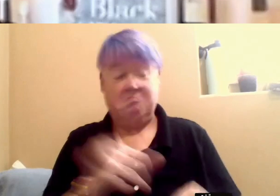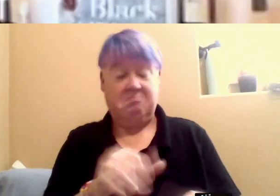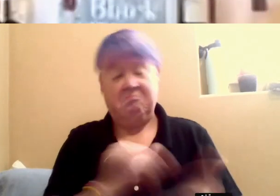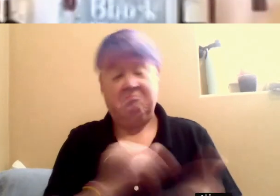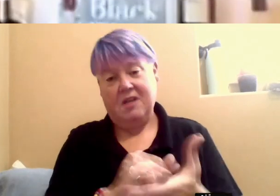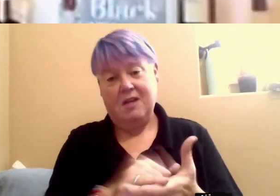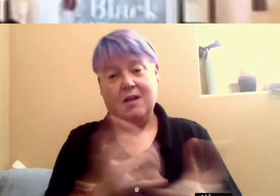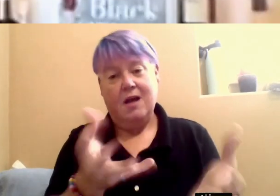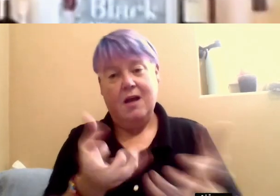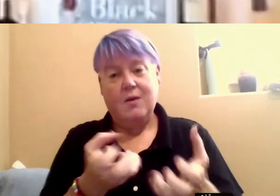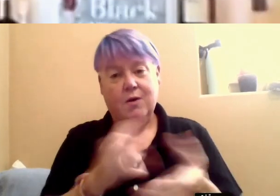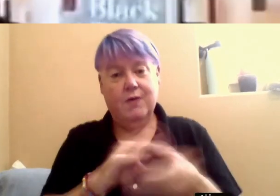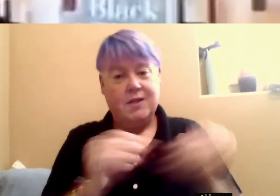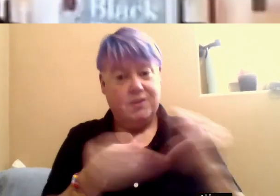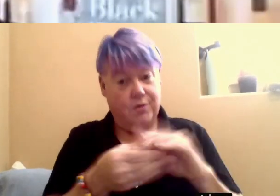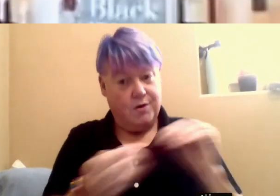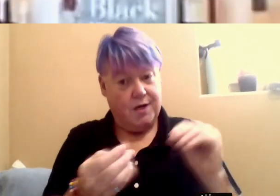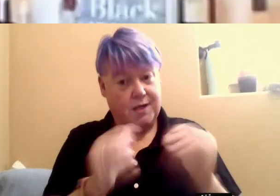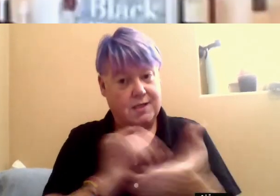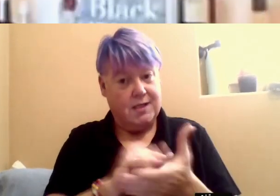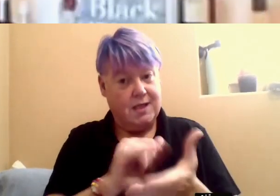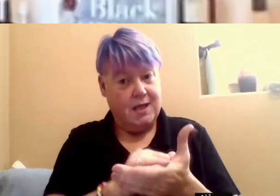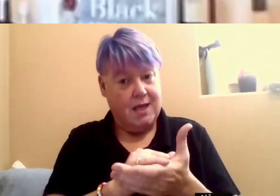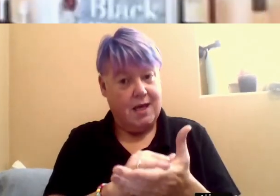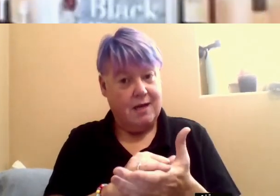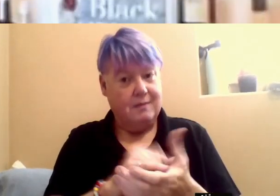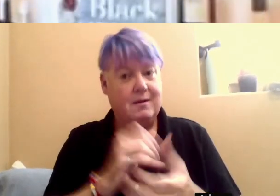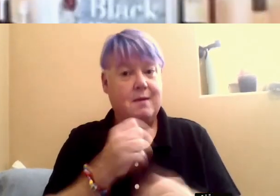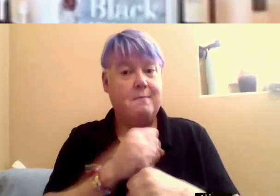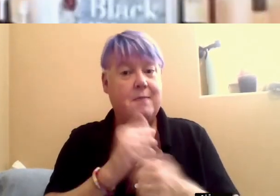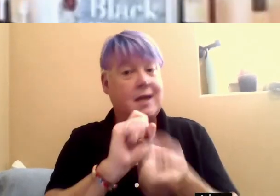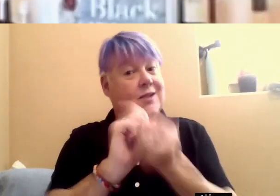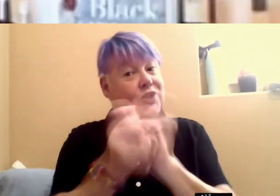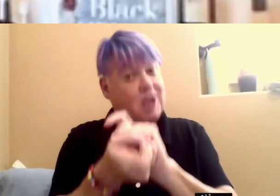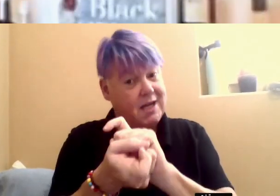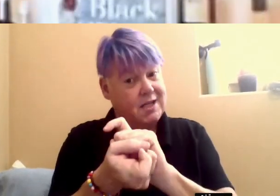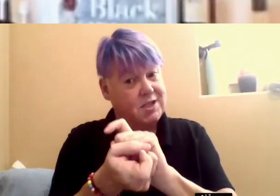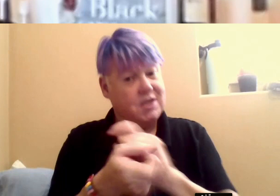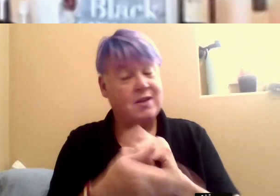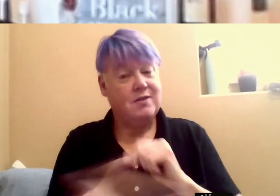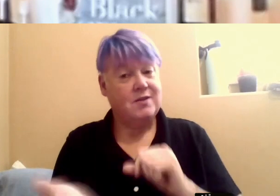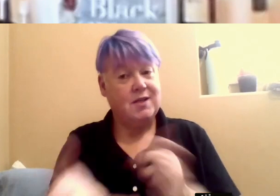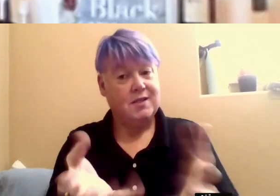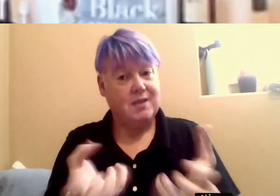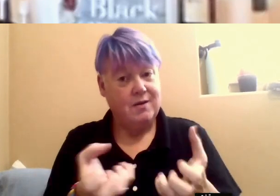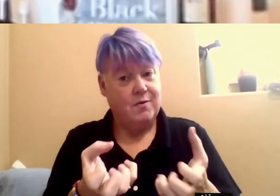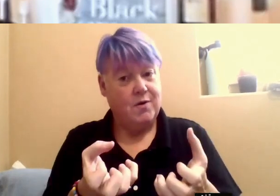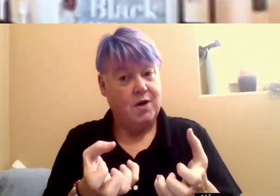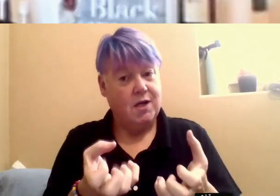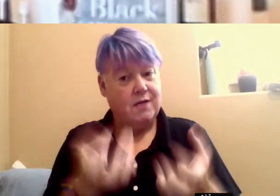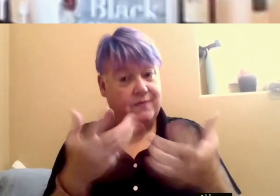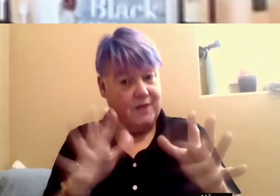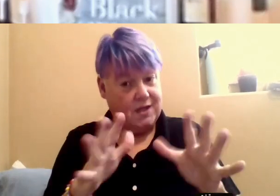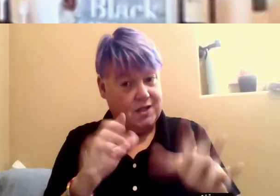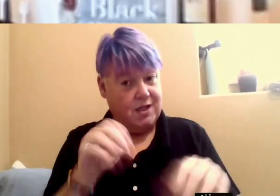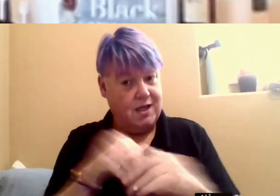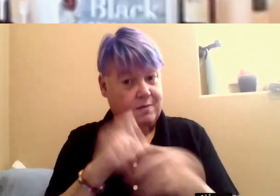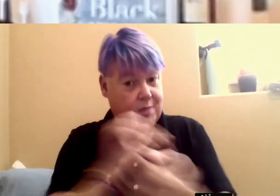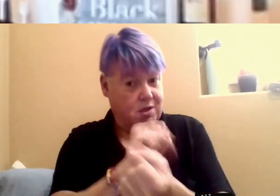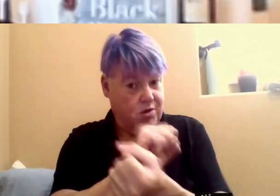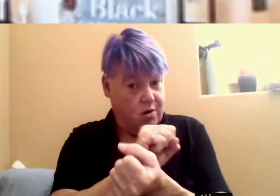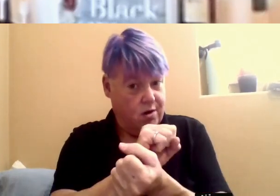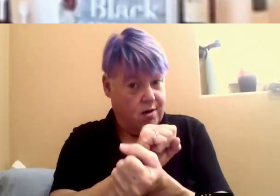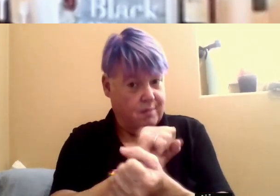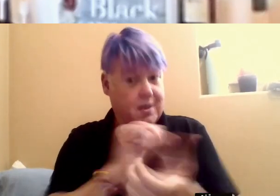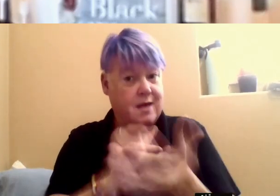stories that create change. Like, I want, there's things that I want to accomplish in my career that go